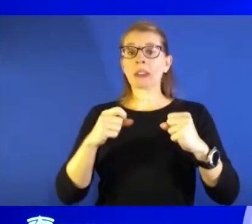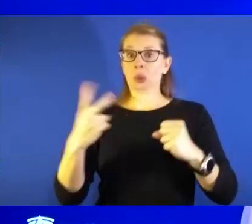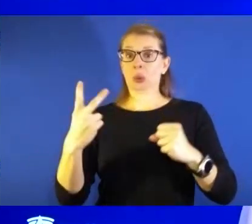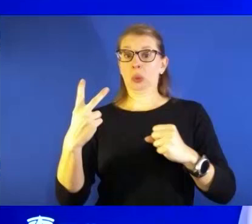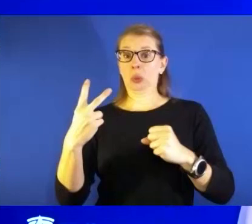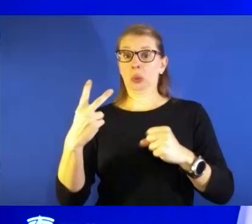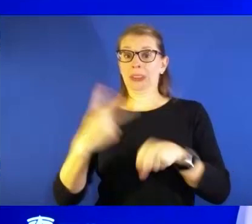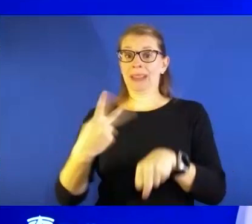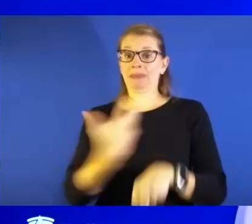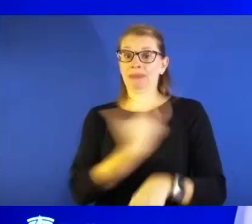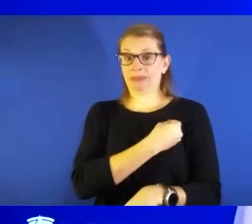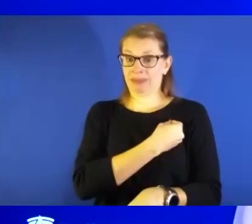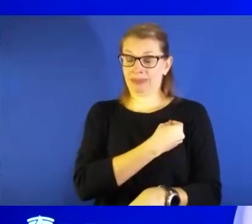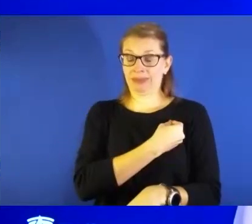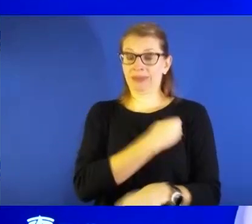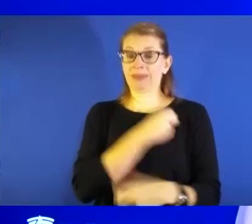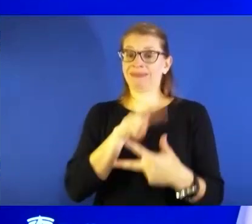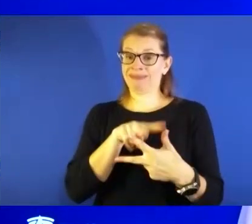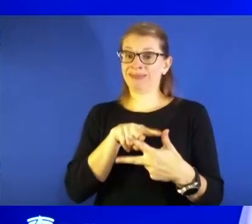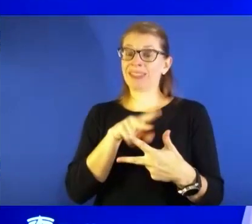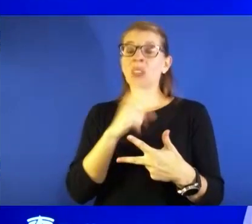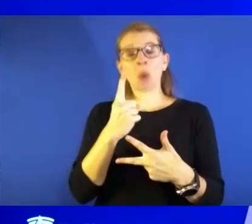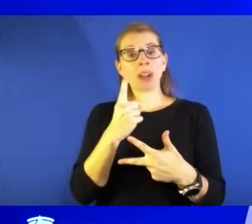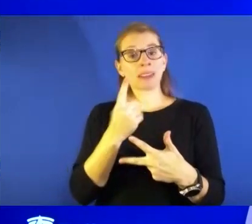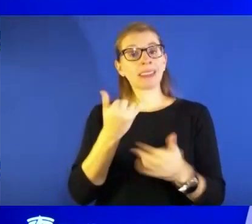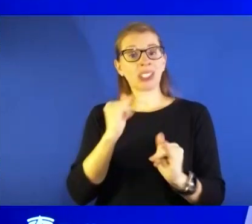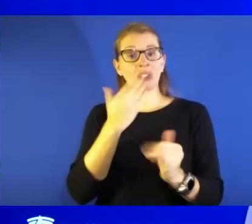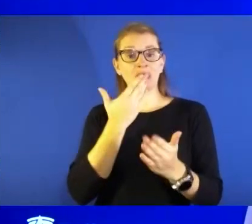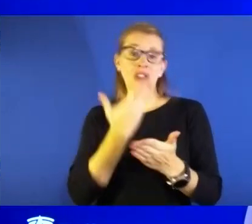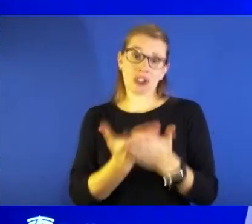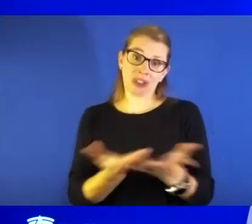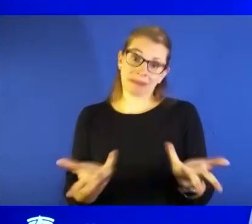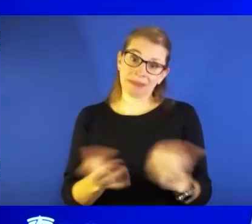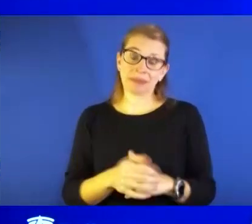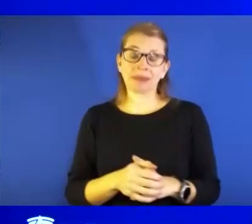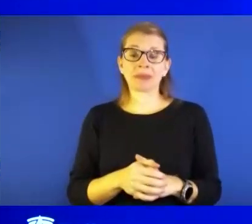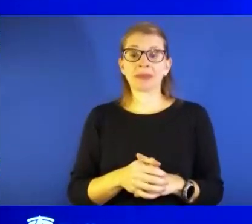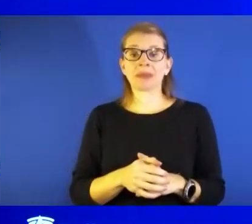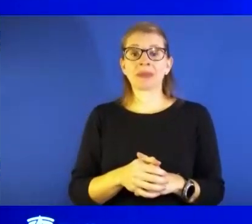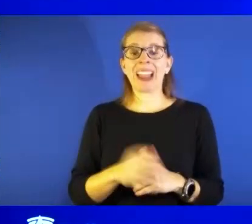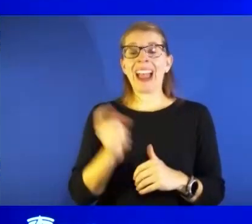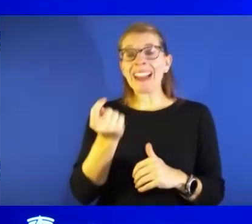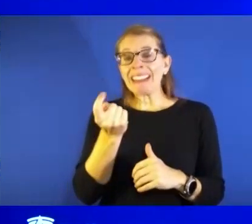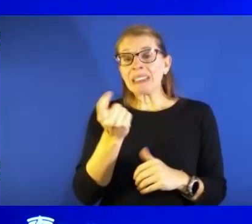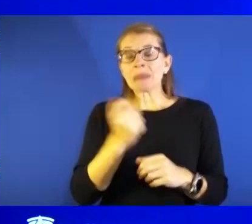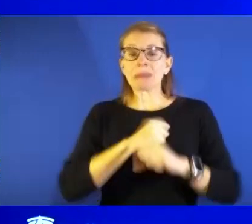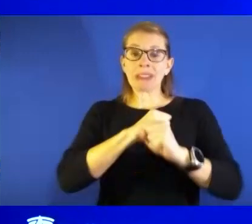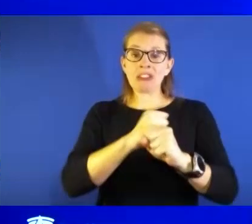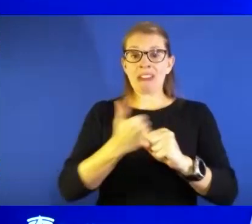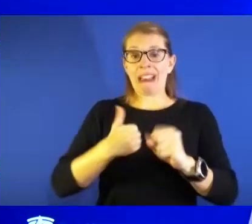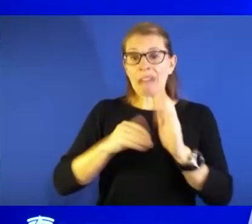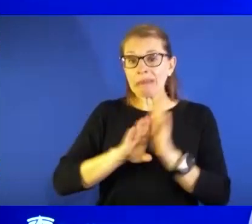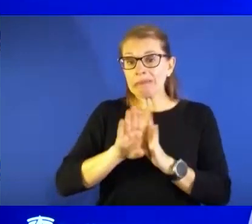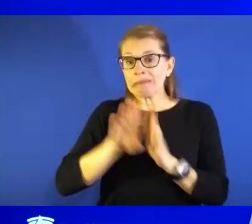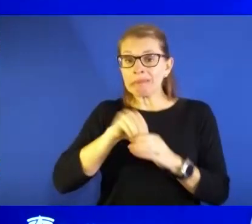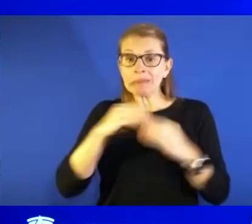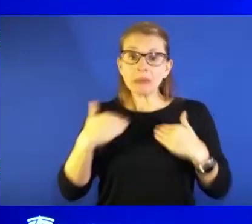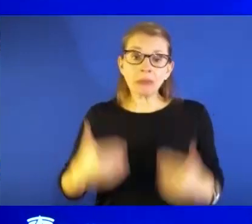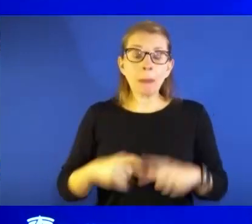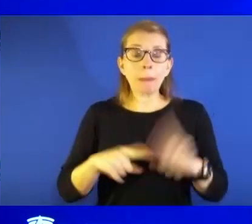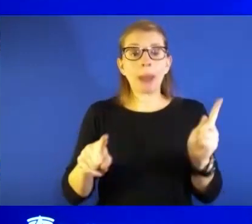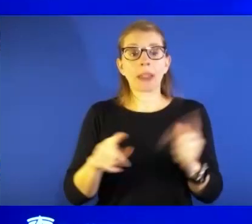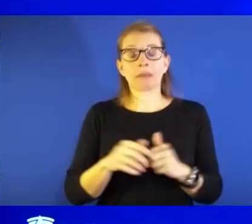regimen. So I think the key thing there is you have a little bit of protection, but we have very good